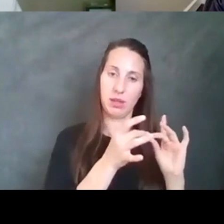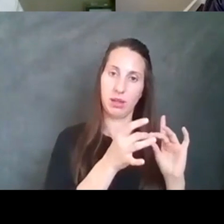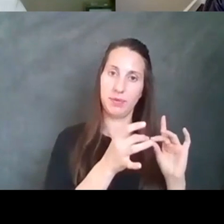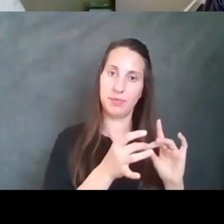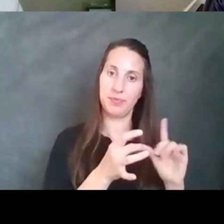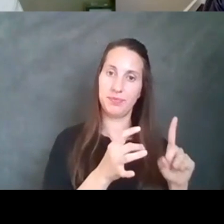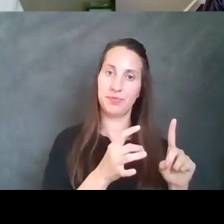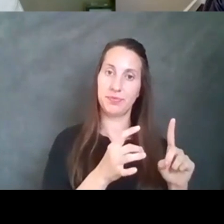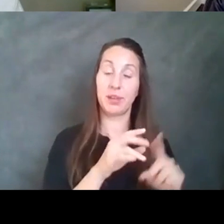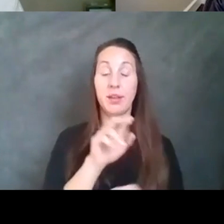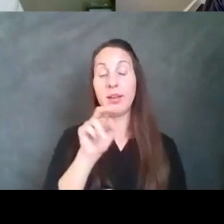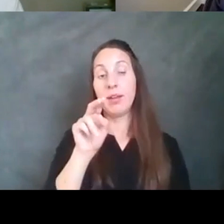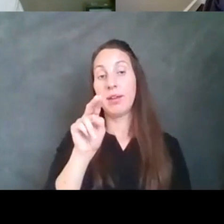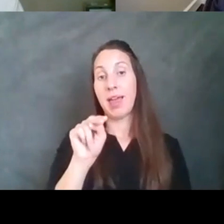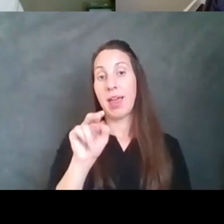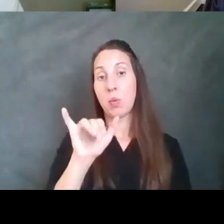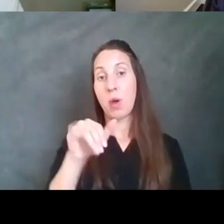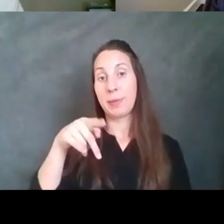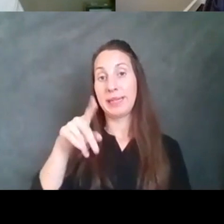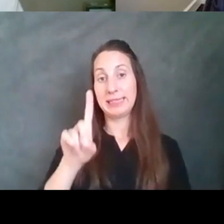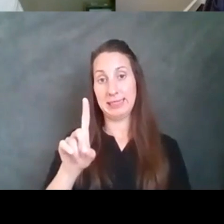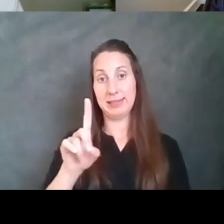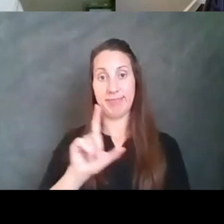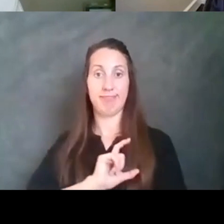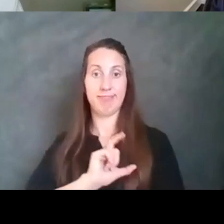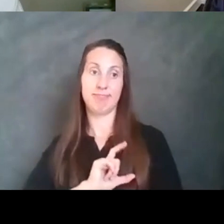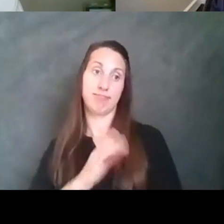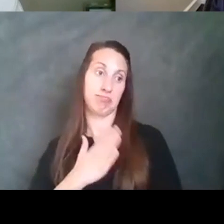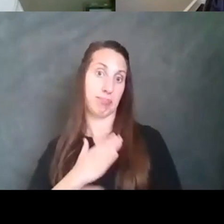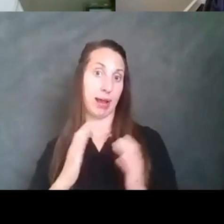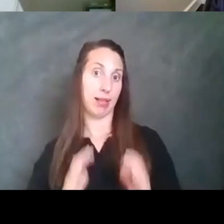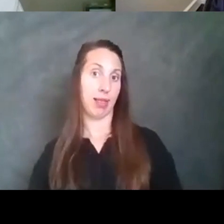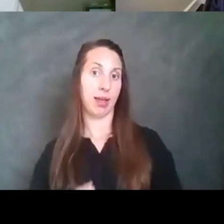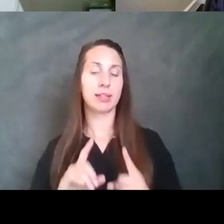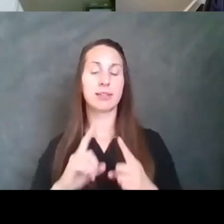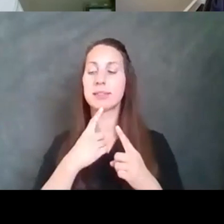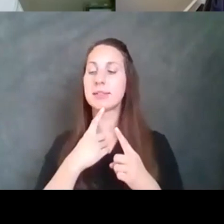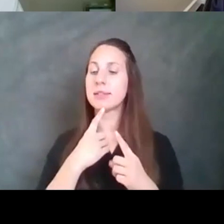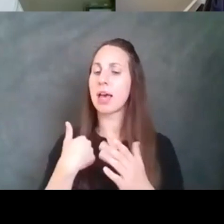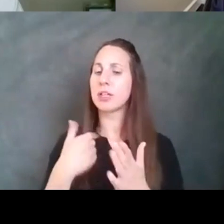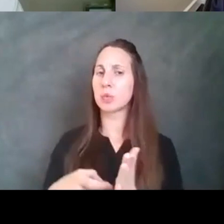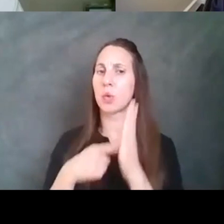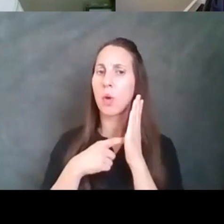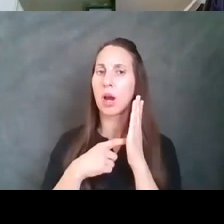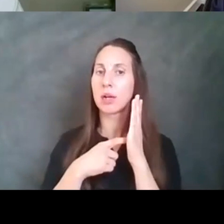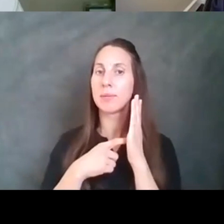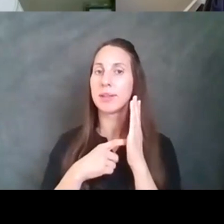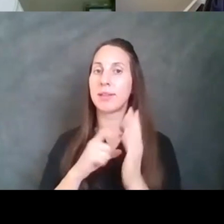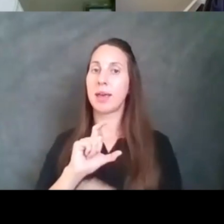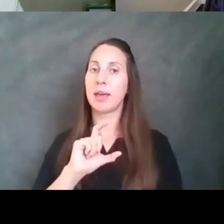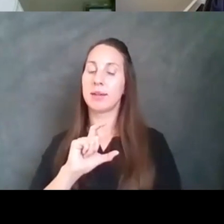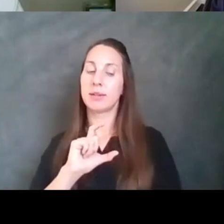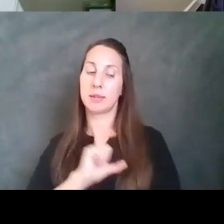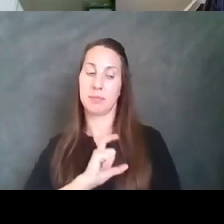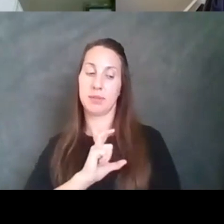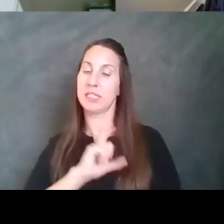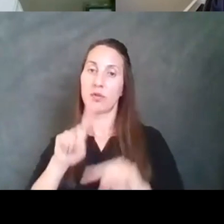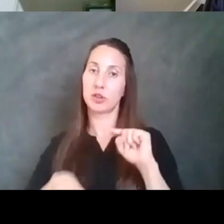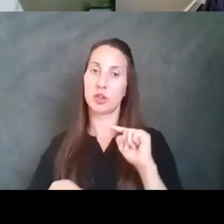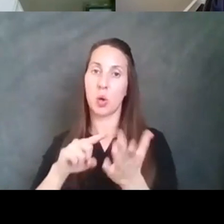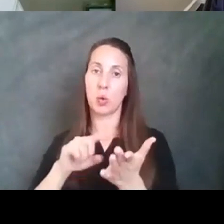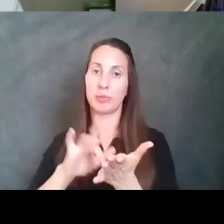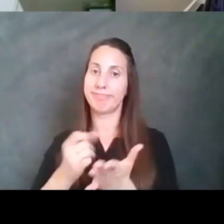the NYPD, who's one of my clients, has a requirement that police officers don't take illegal drugs.